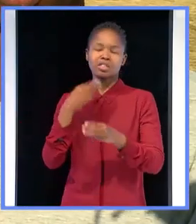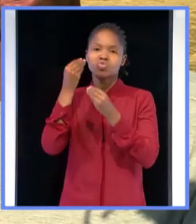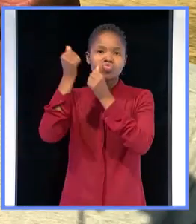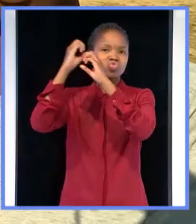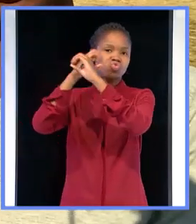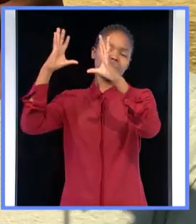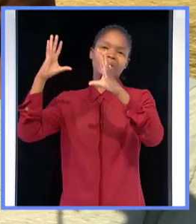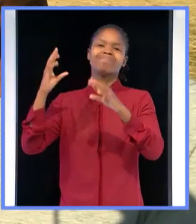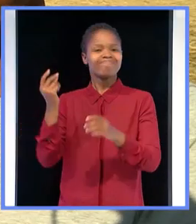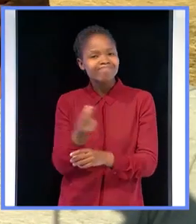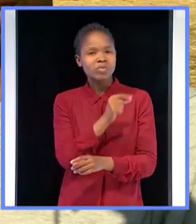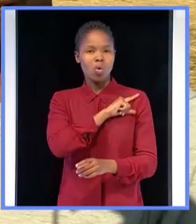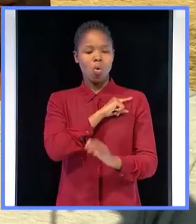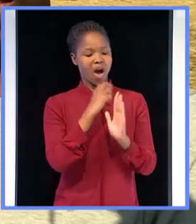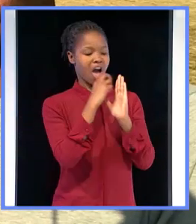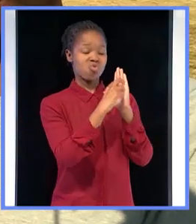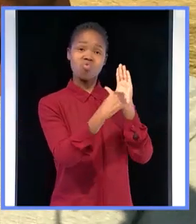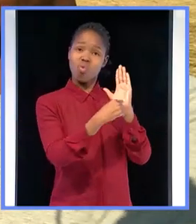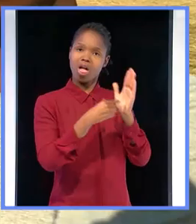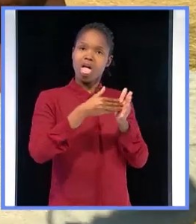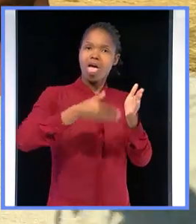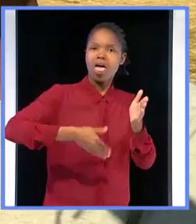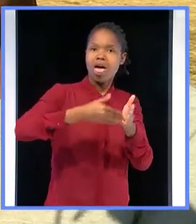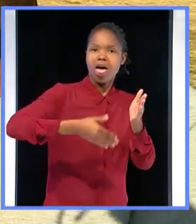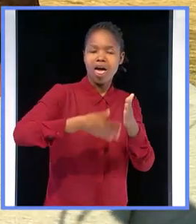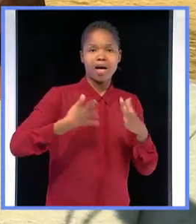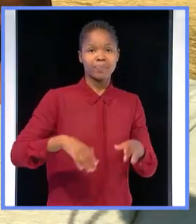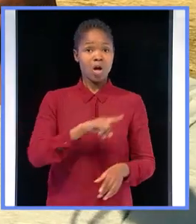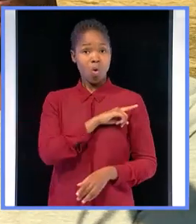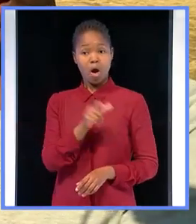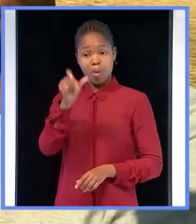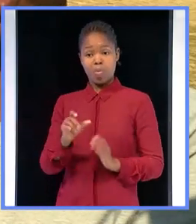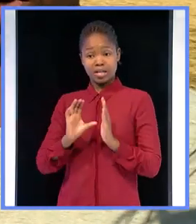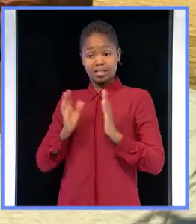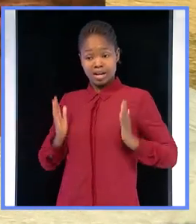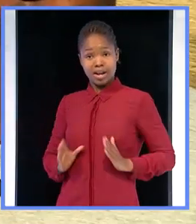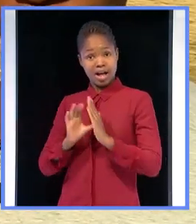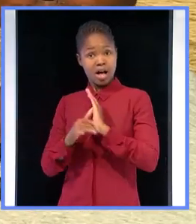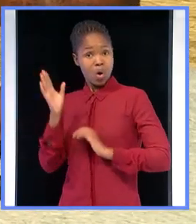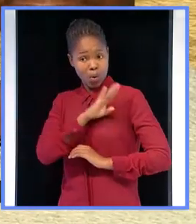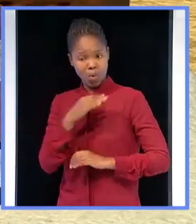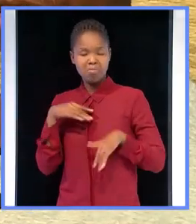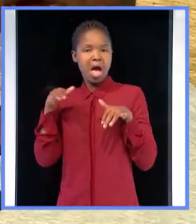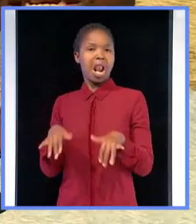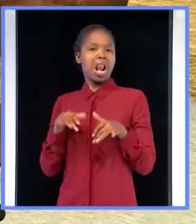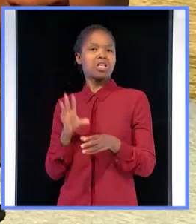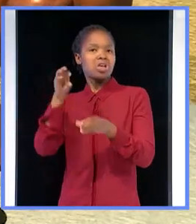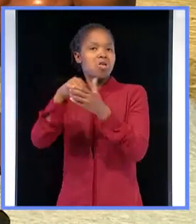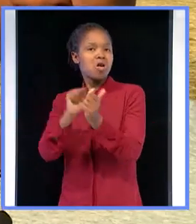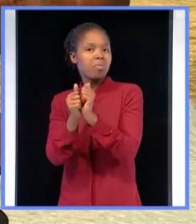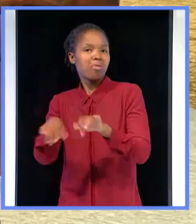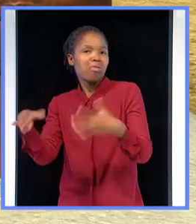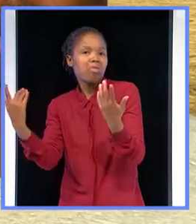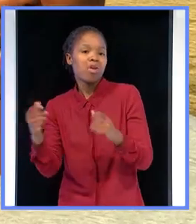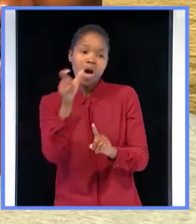are rules which actually get in the way of the dream. There are people who are fully able to participate in the sport, but they don't. And someone who has a